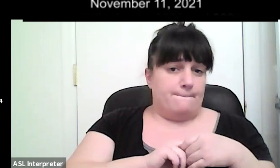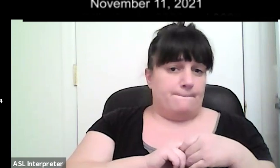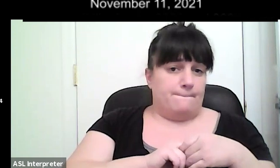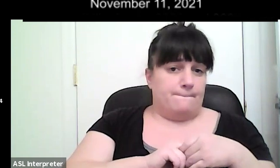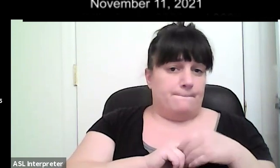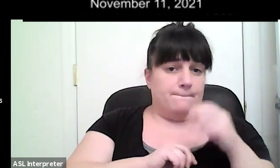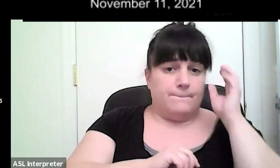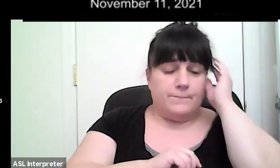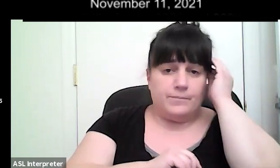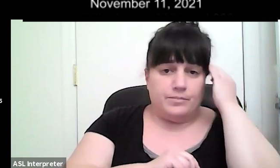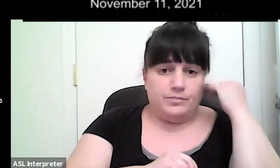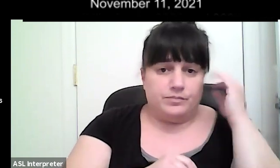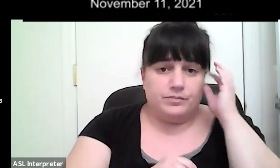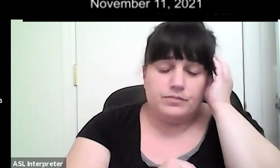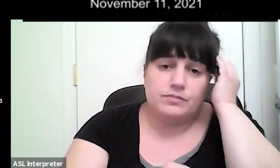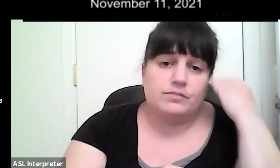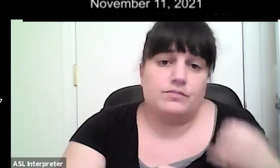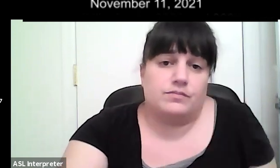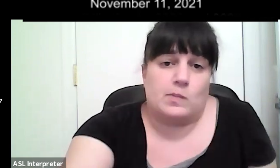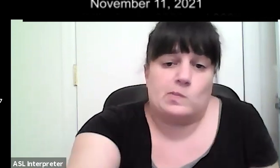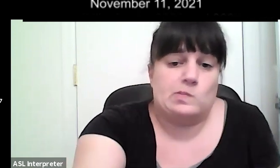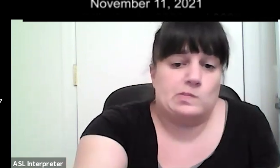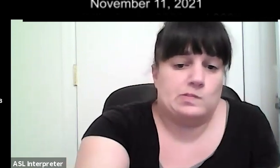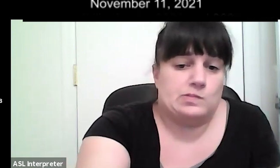Next, I will share my screen.